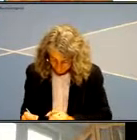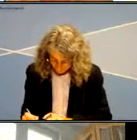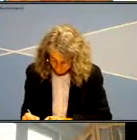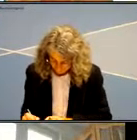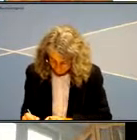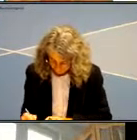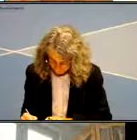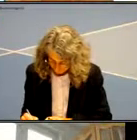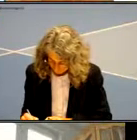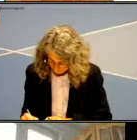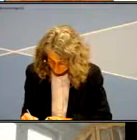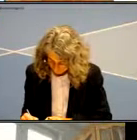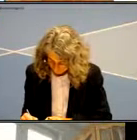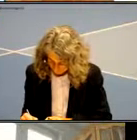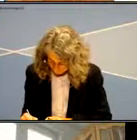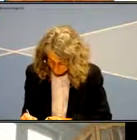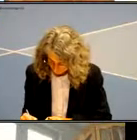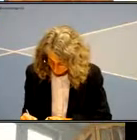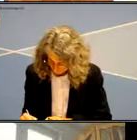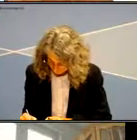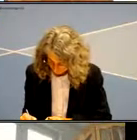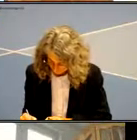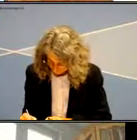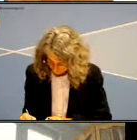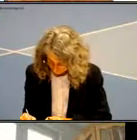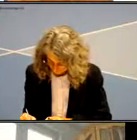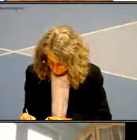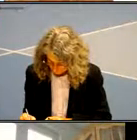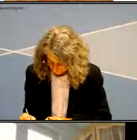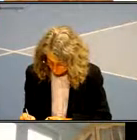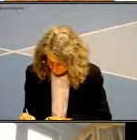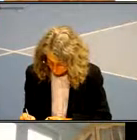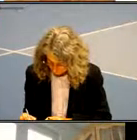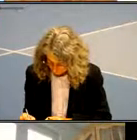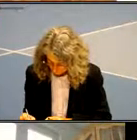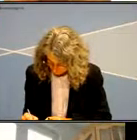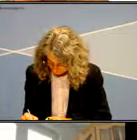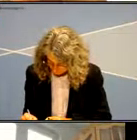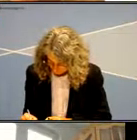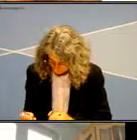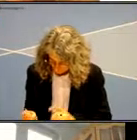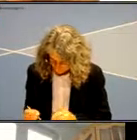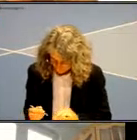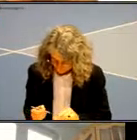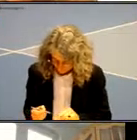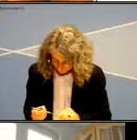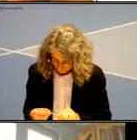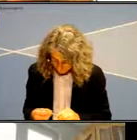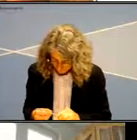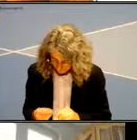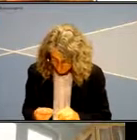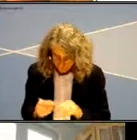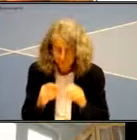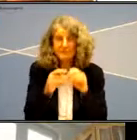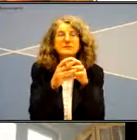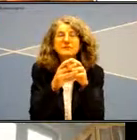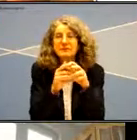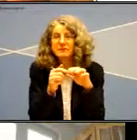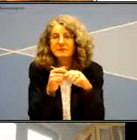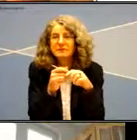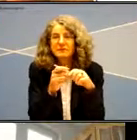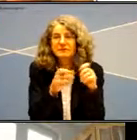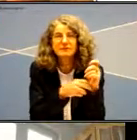Absolutely. Okay, we have another question here. It's more of a reflection, perhaps, about going back to the question of